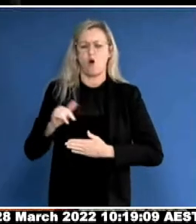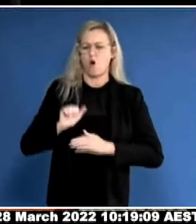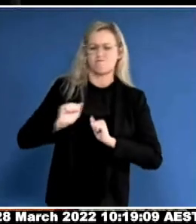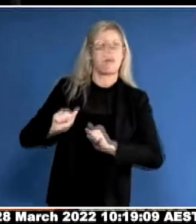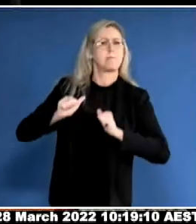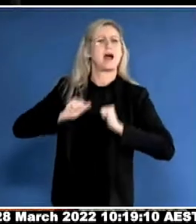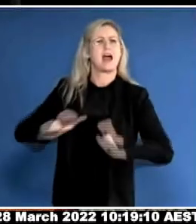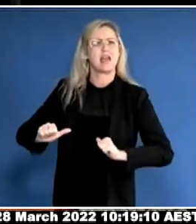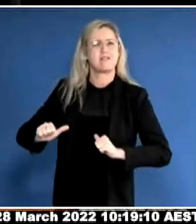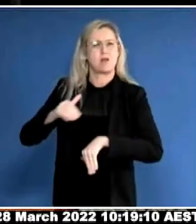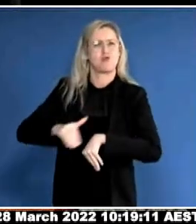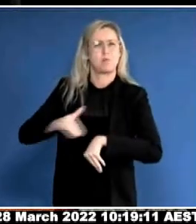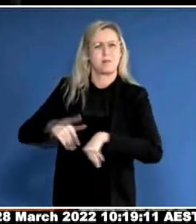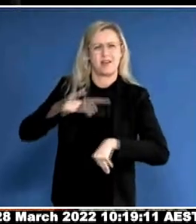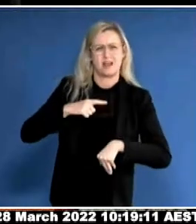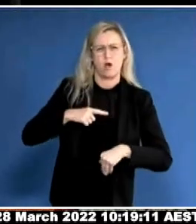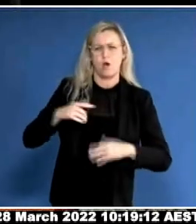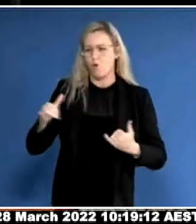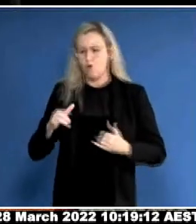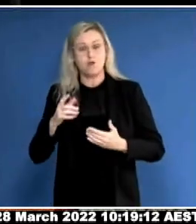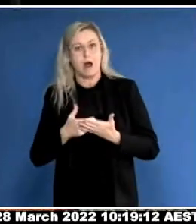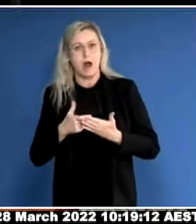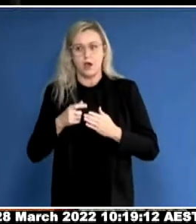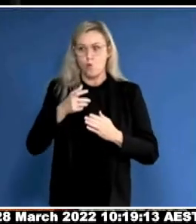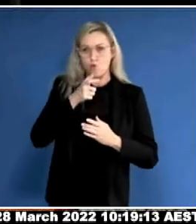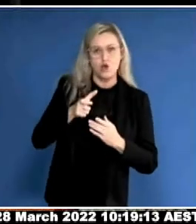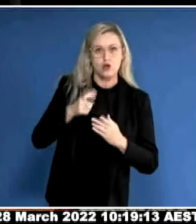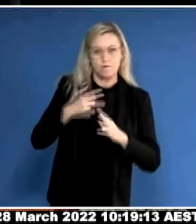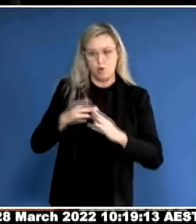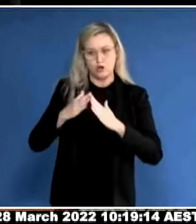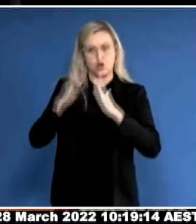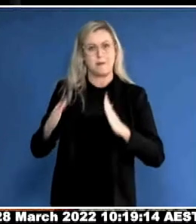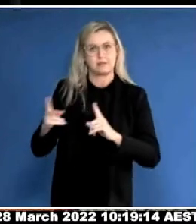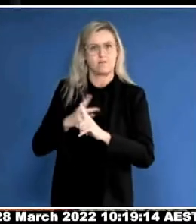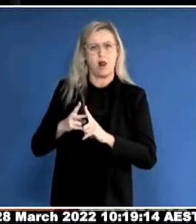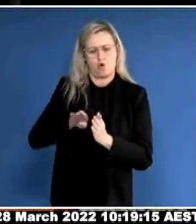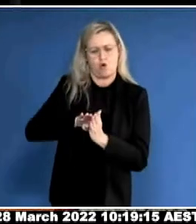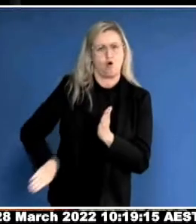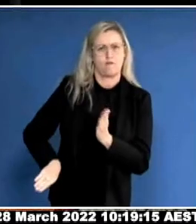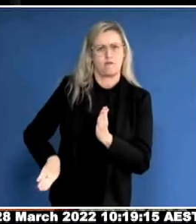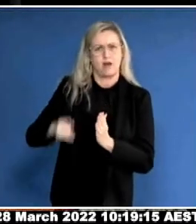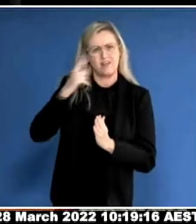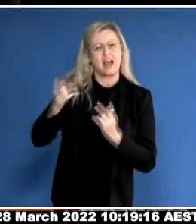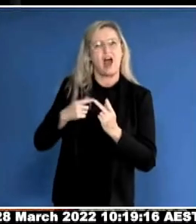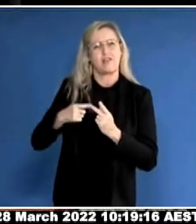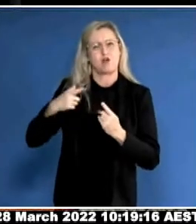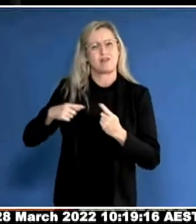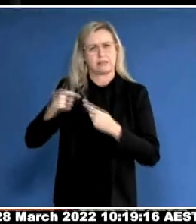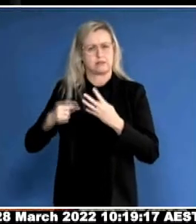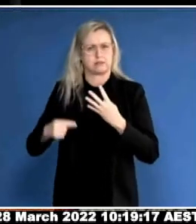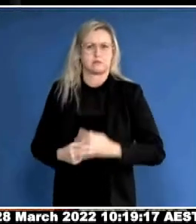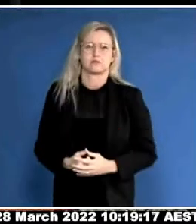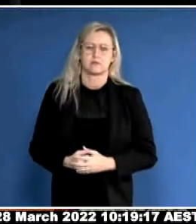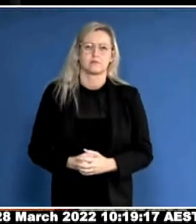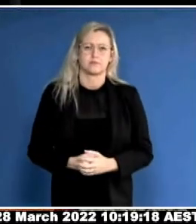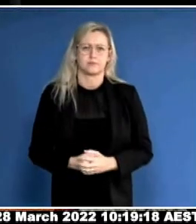domestic violence. The responses to the issues paper indicated that violence against people with